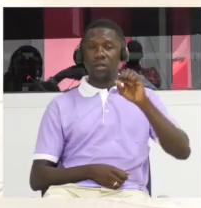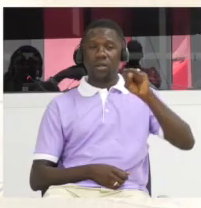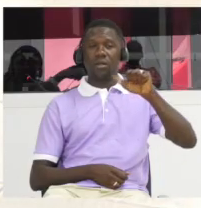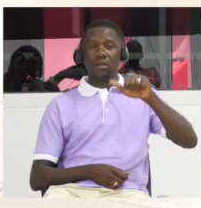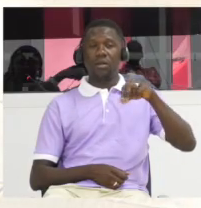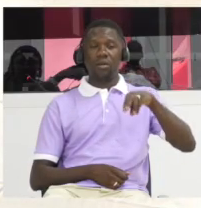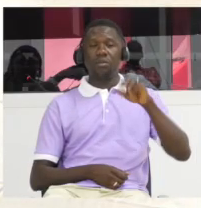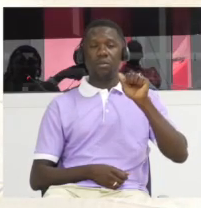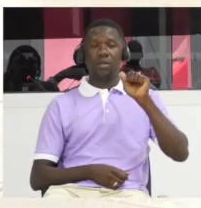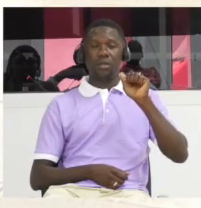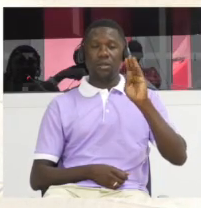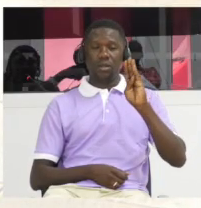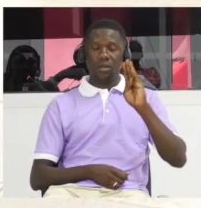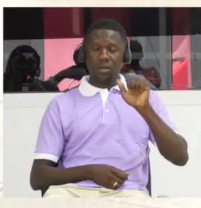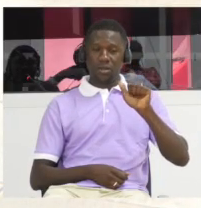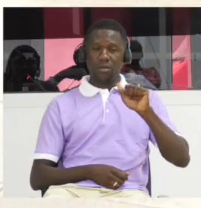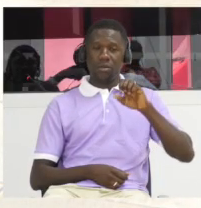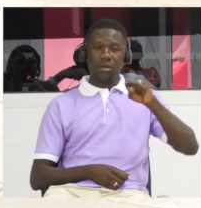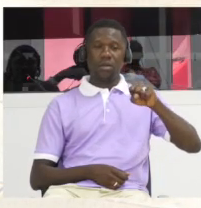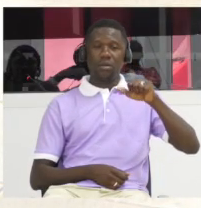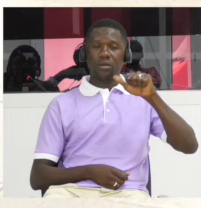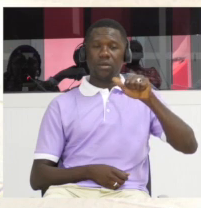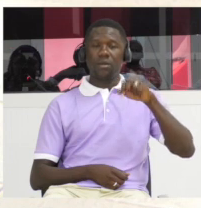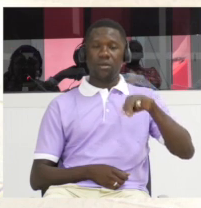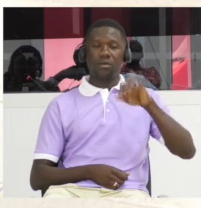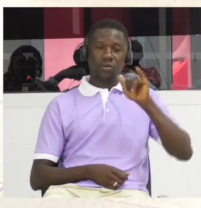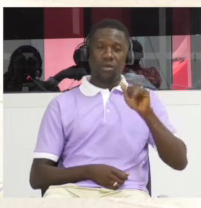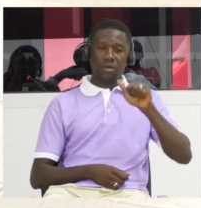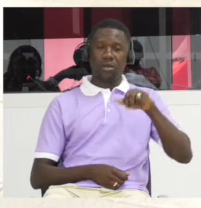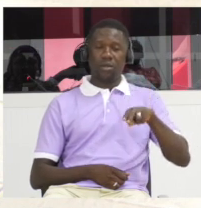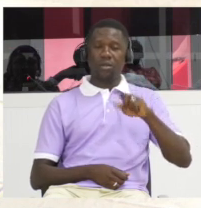to, you know, to invade the Gambia from